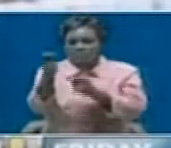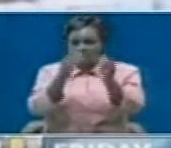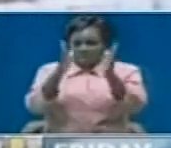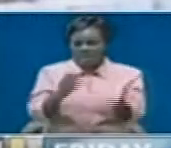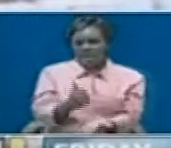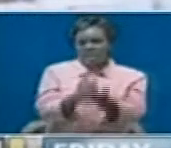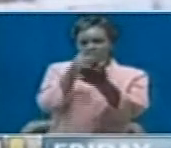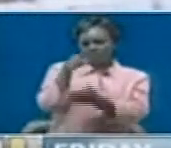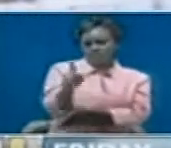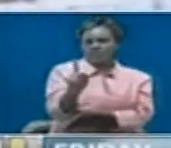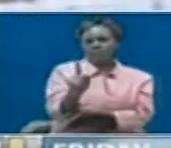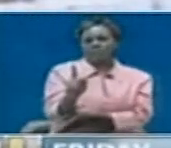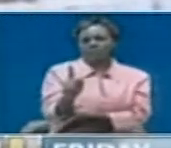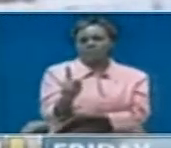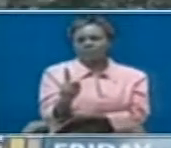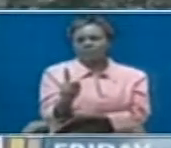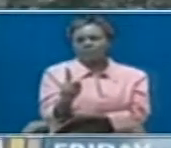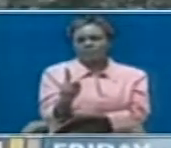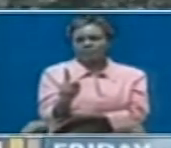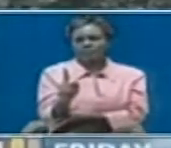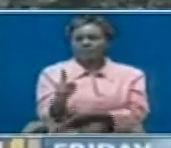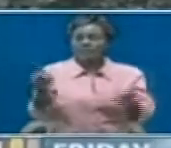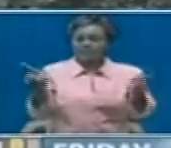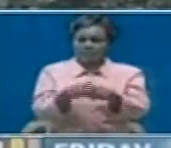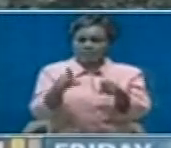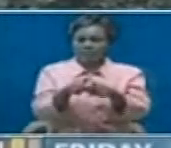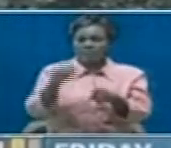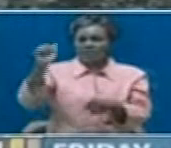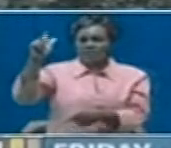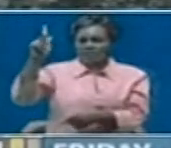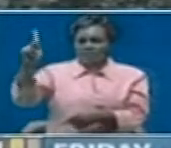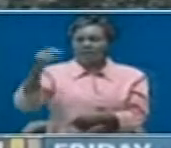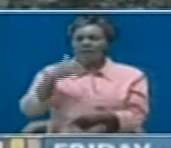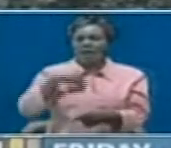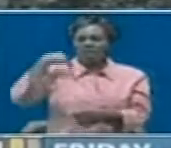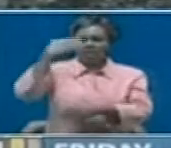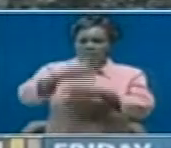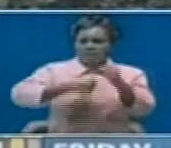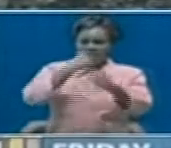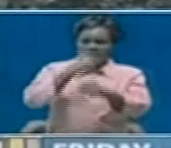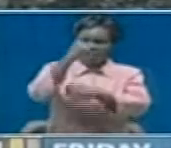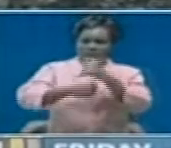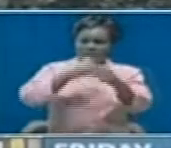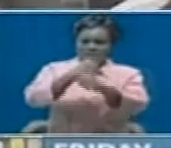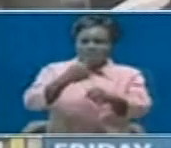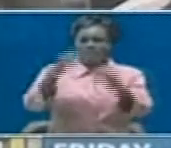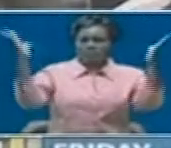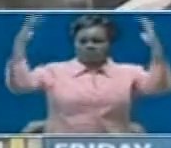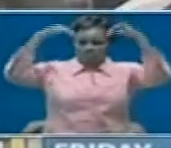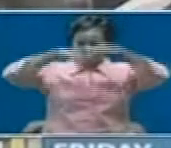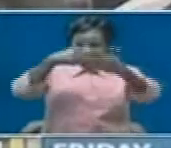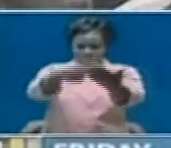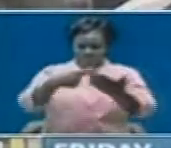Agents are the dark horses in all this. Although Athletics Kenya has been organizing annual seminars to discuss doping among other issues,